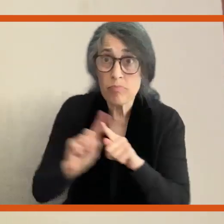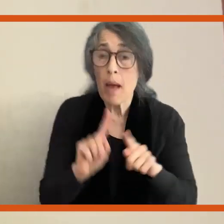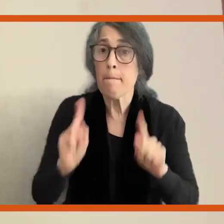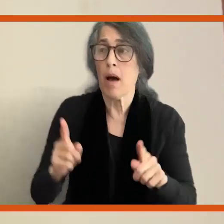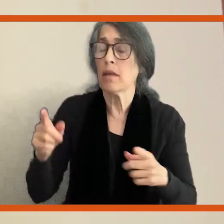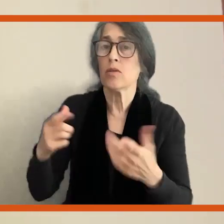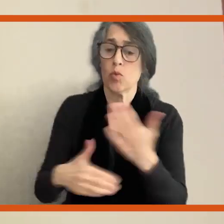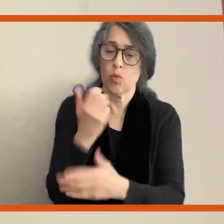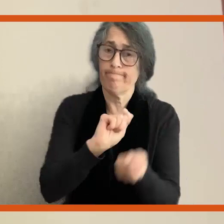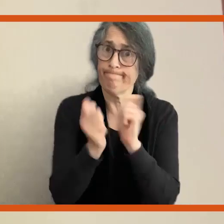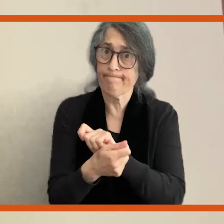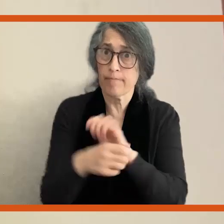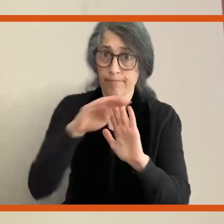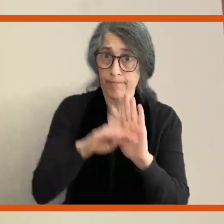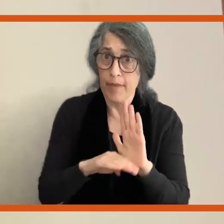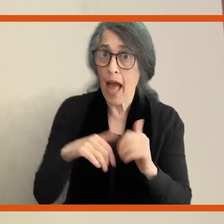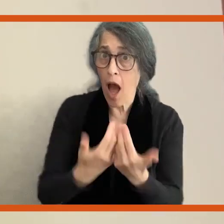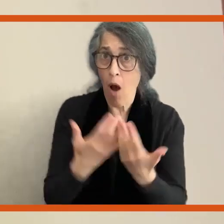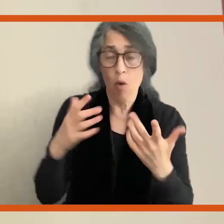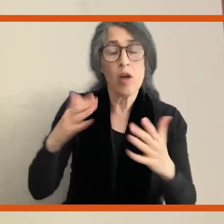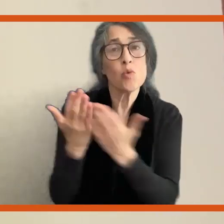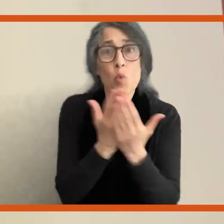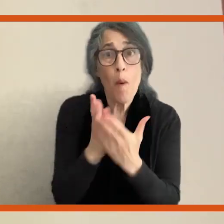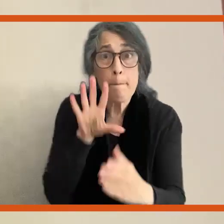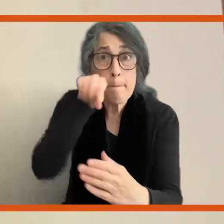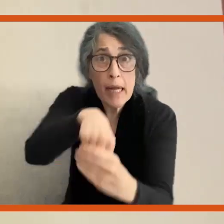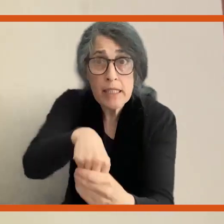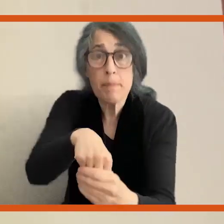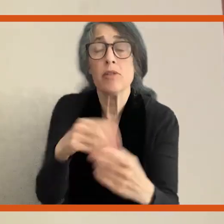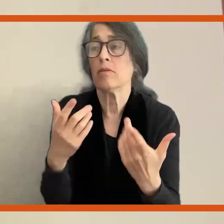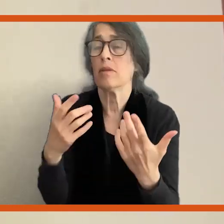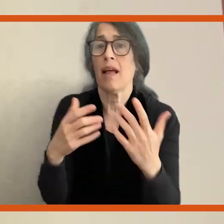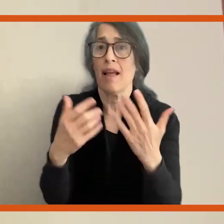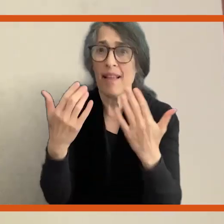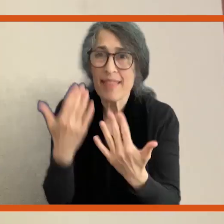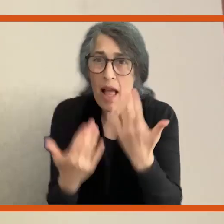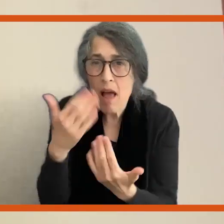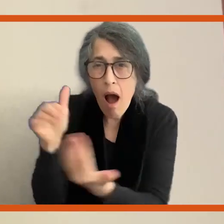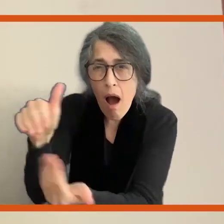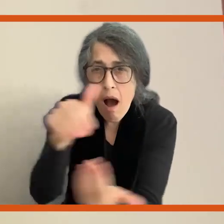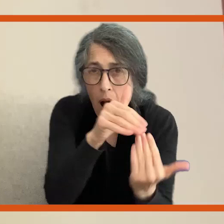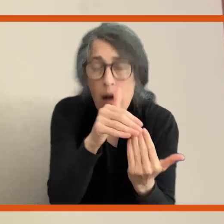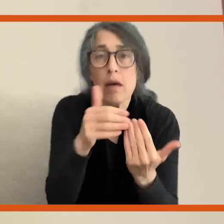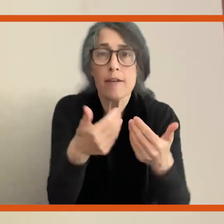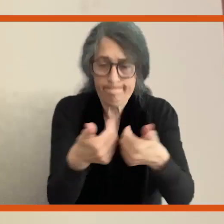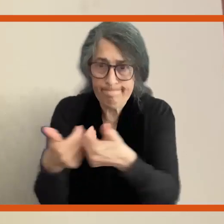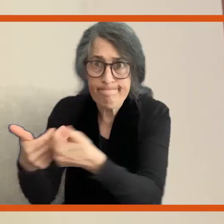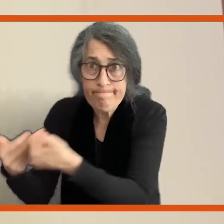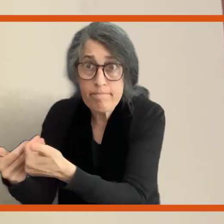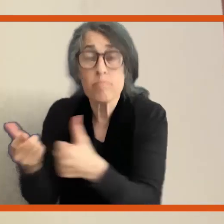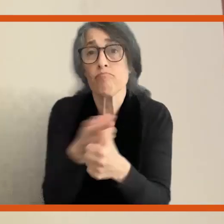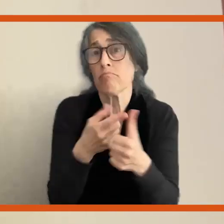others, revise and adopt reporting mechanisms to disaggregate data on school